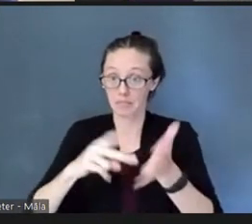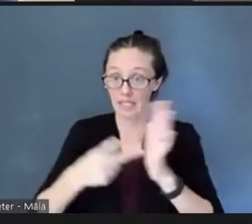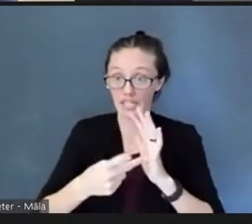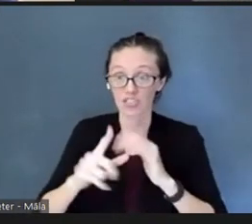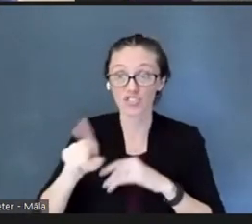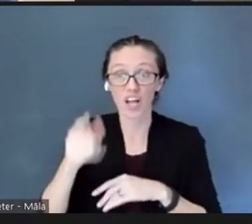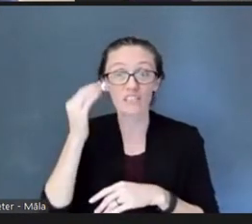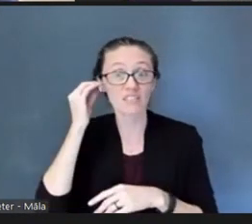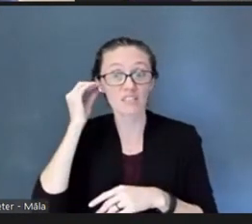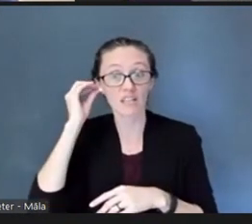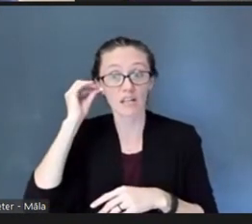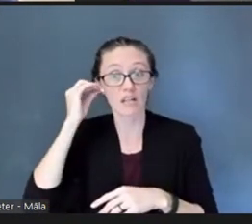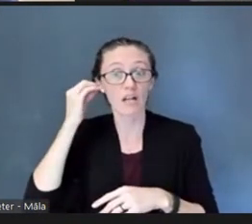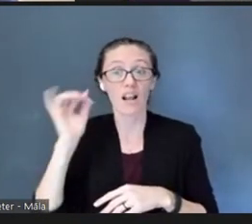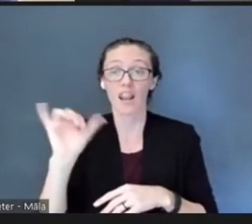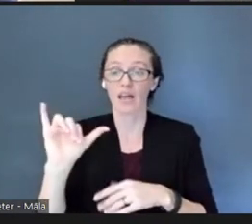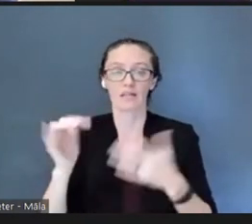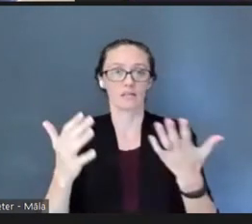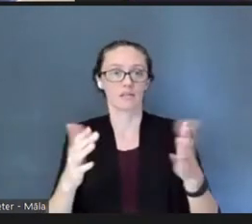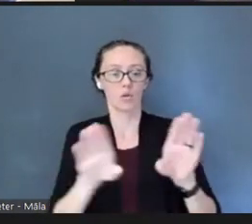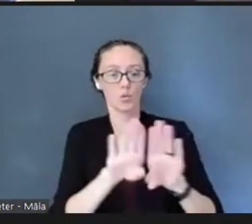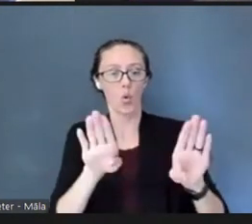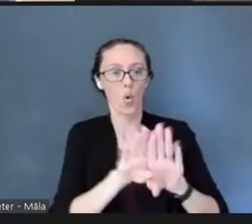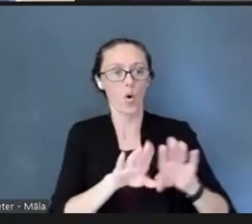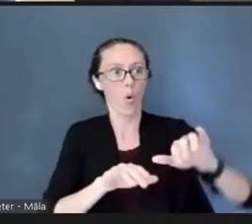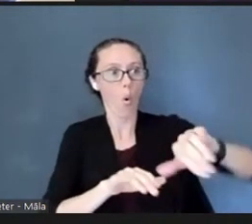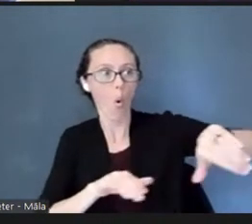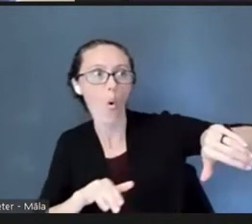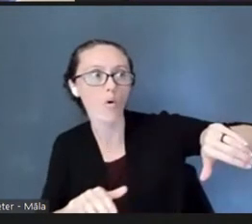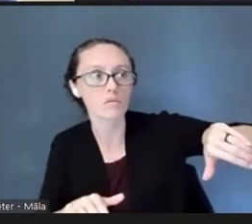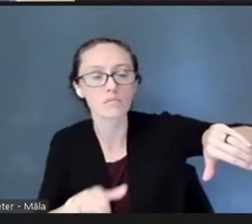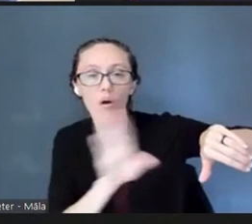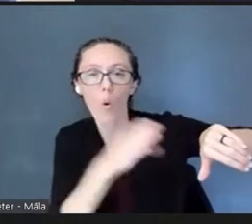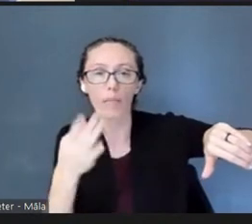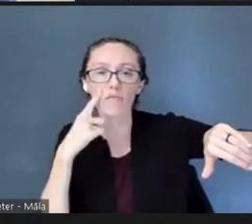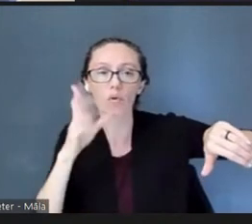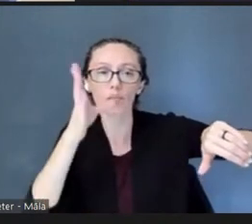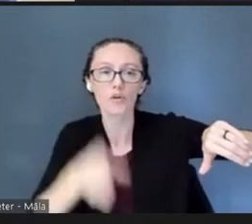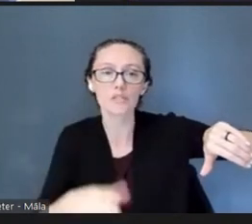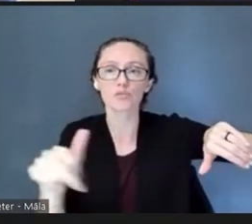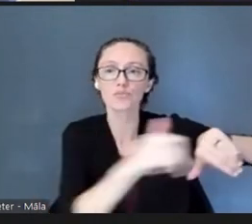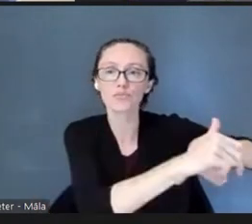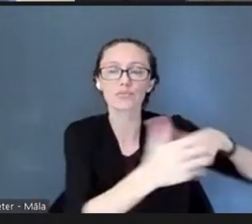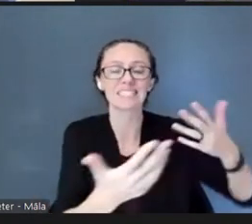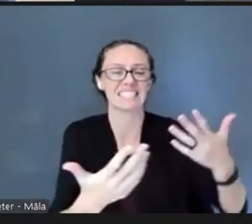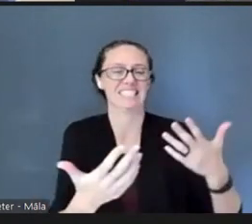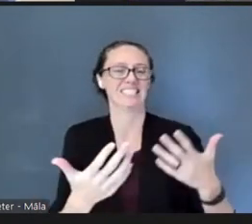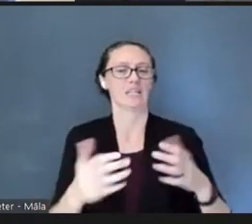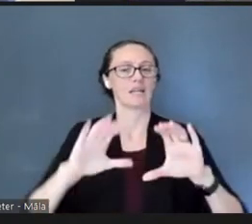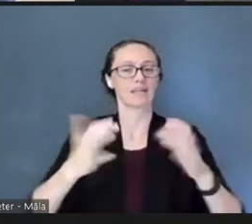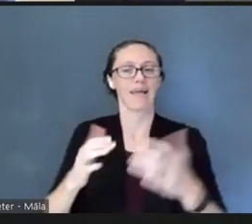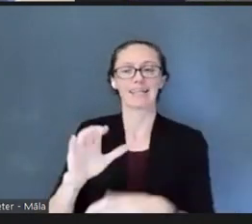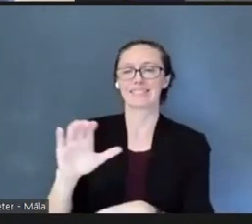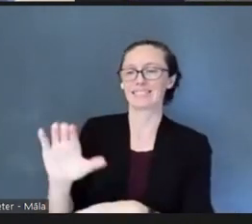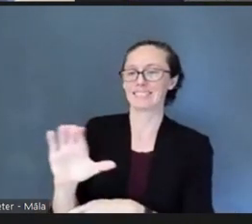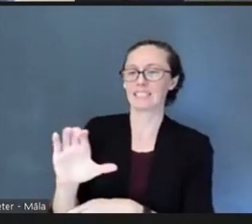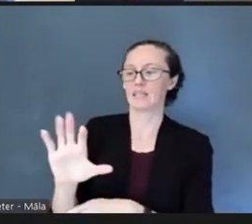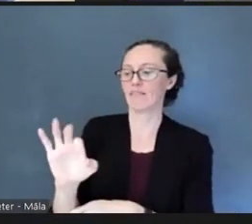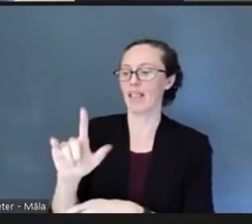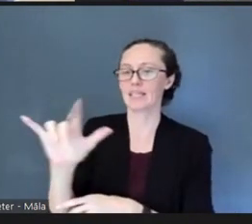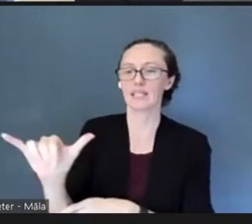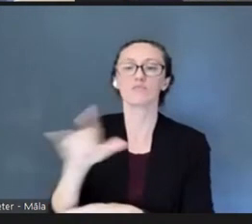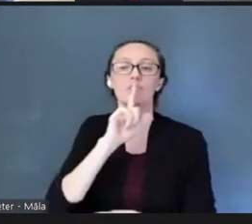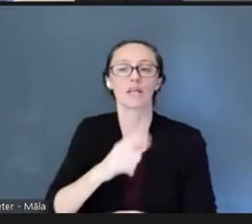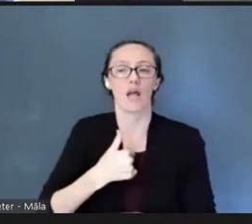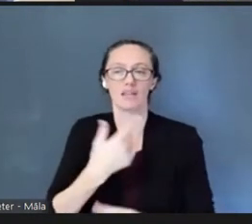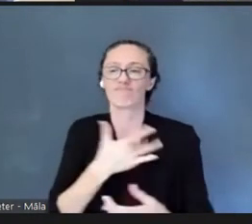folks in terms of making it a Class C felony. So I tend to be more in agreement with the public